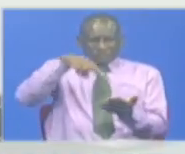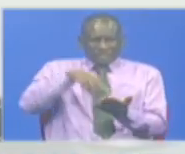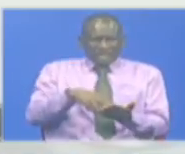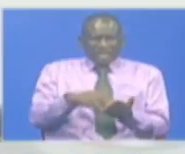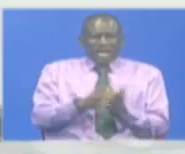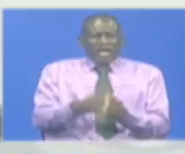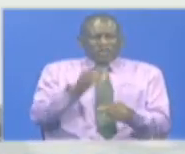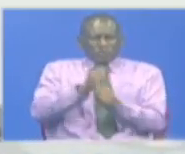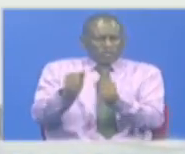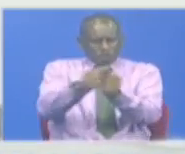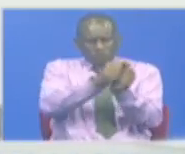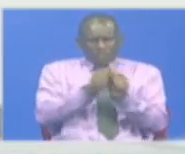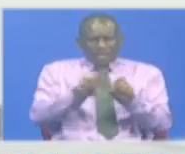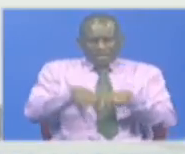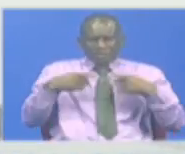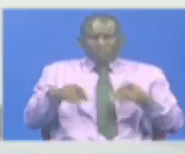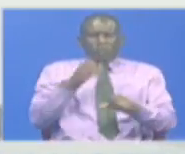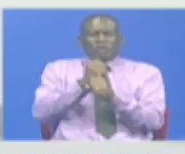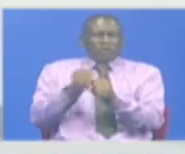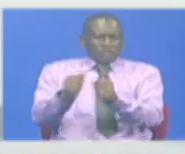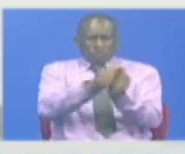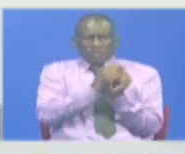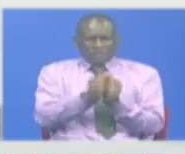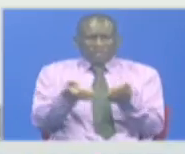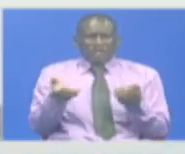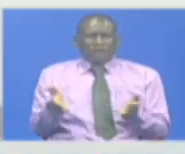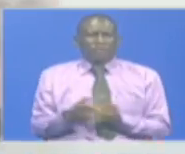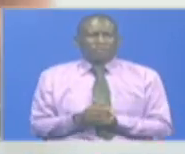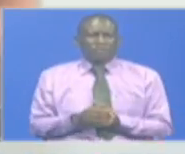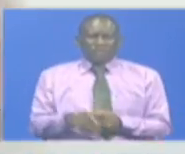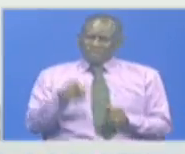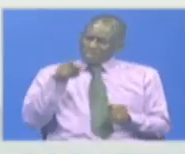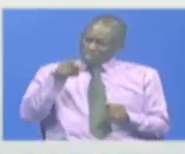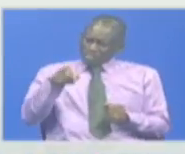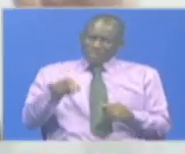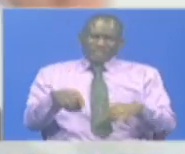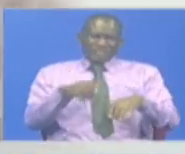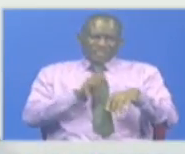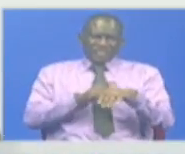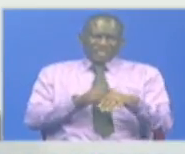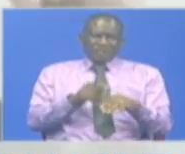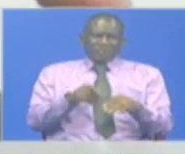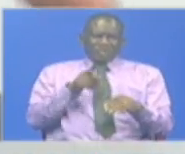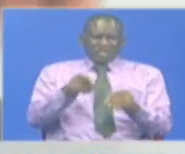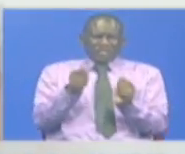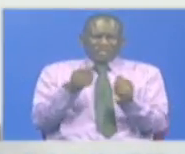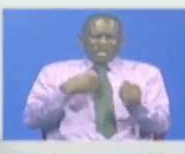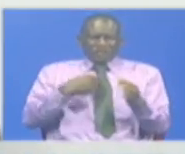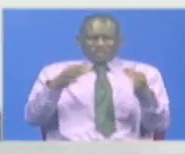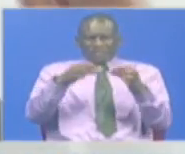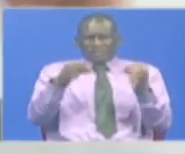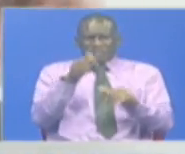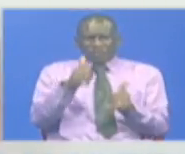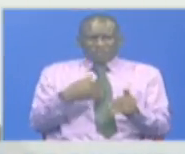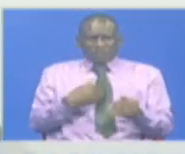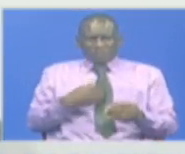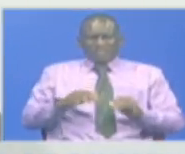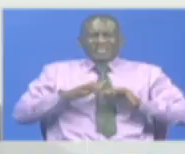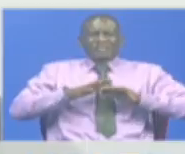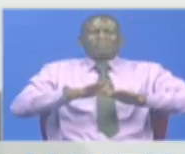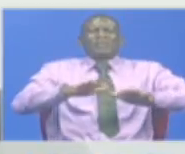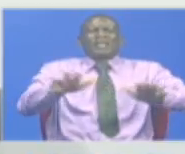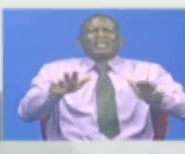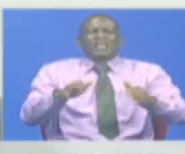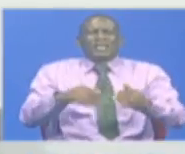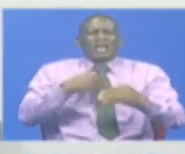together as a people and work together. And this resonates very well with the message that we have been conveying since we did the